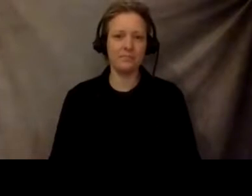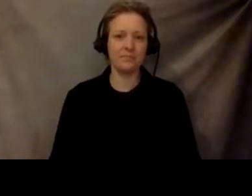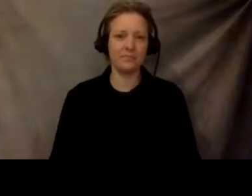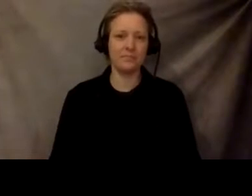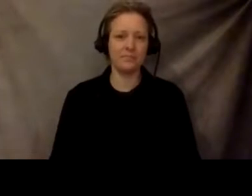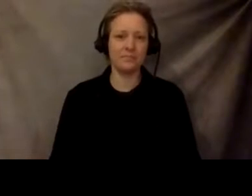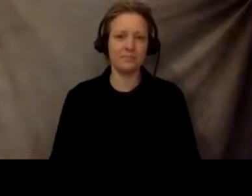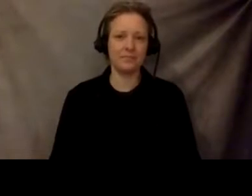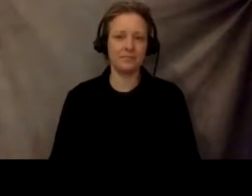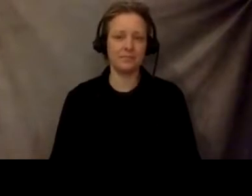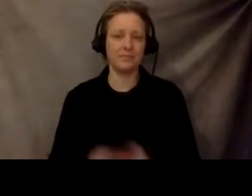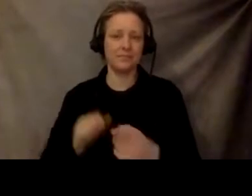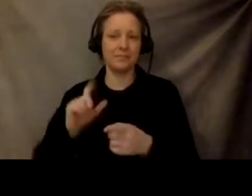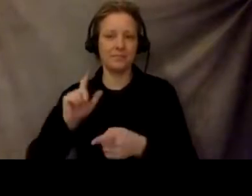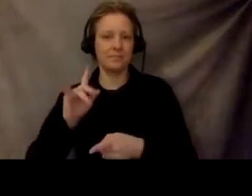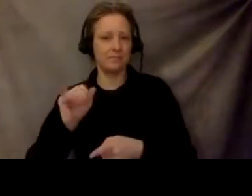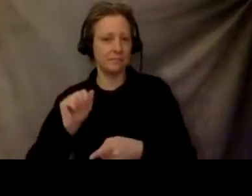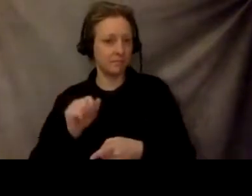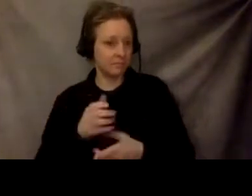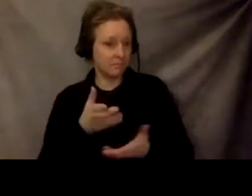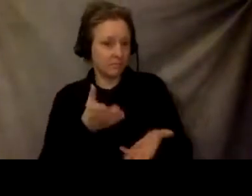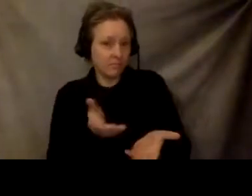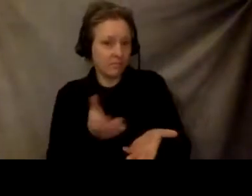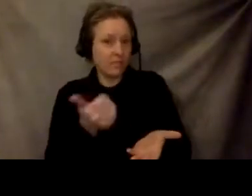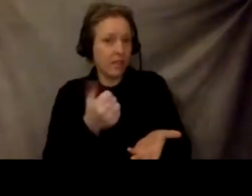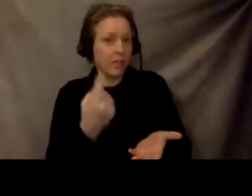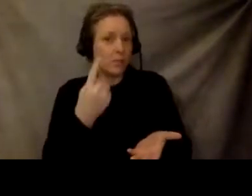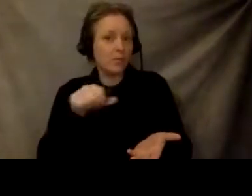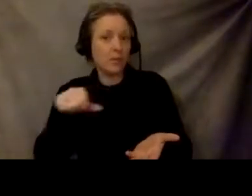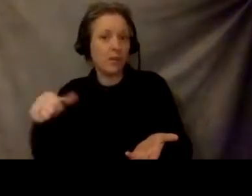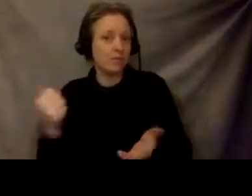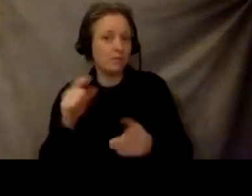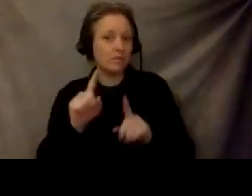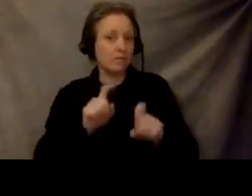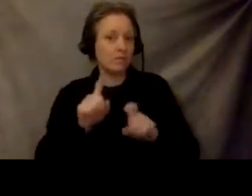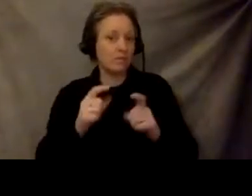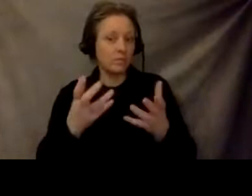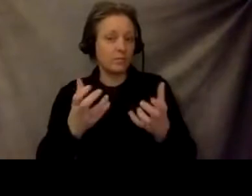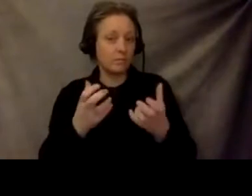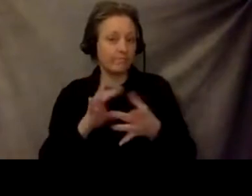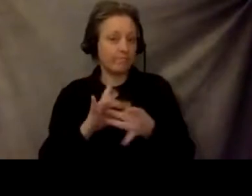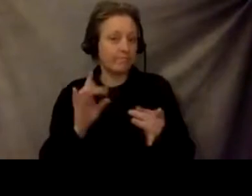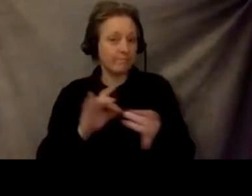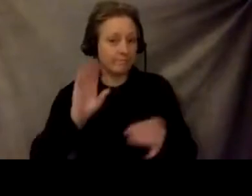Caprice or Zakia, do you have questions that you want to bring into the room?